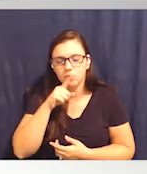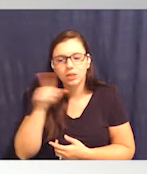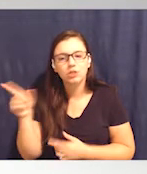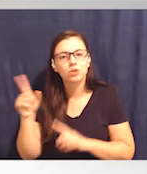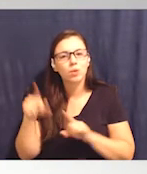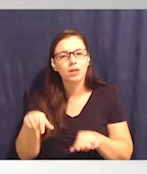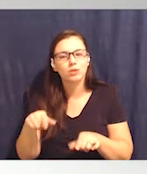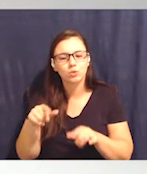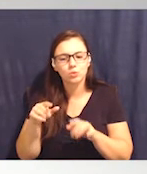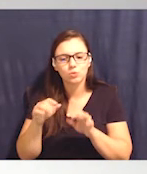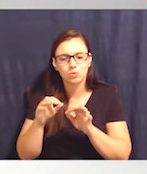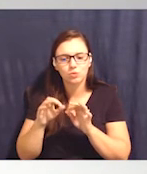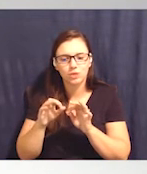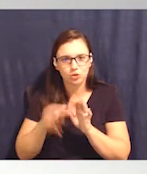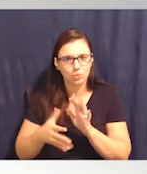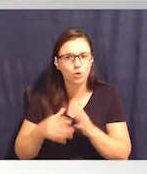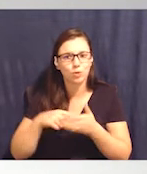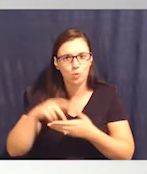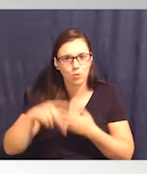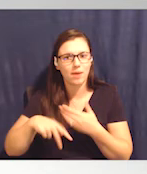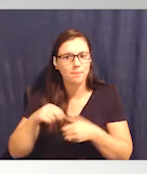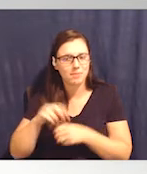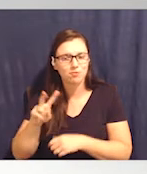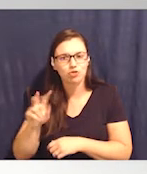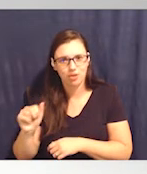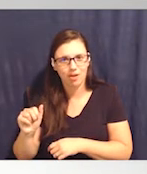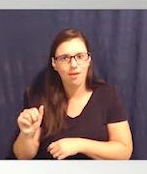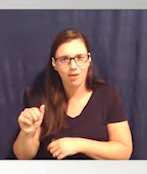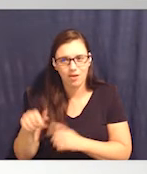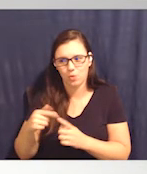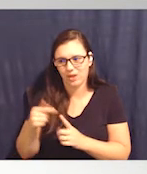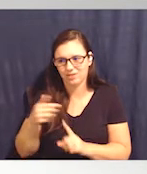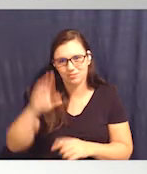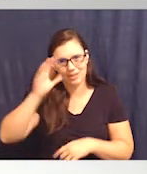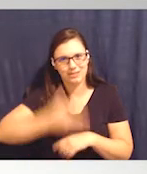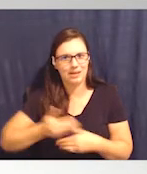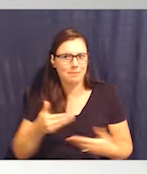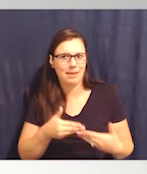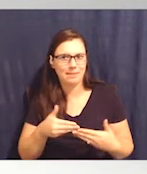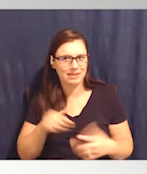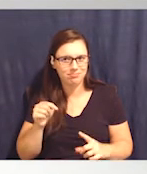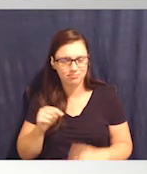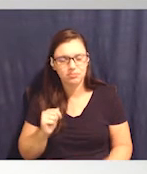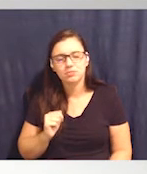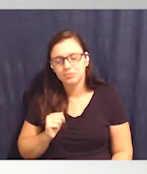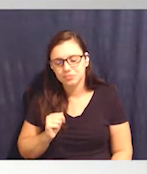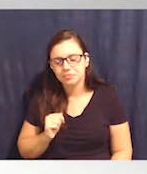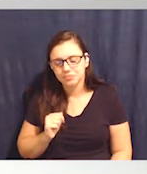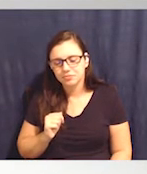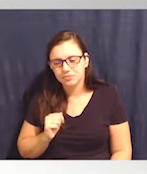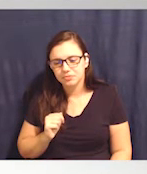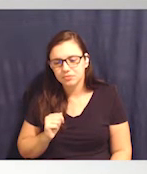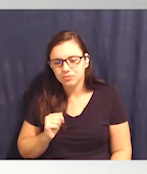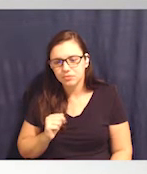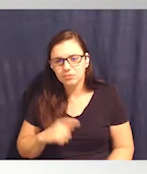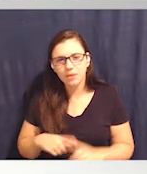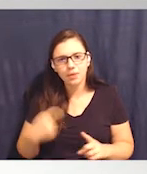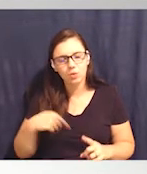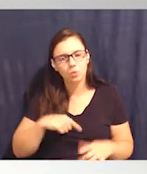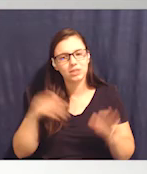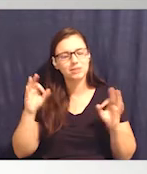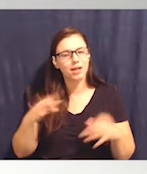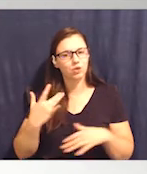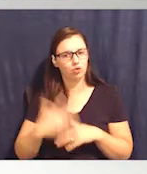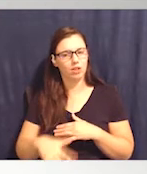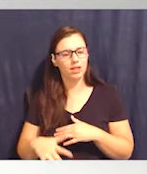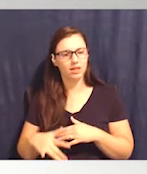program in Virginia when he was a baby. But we made a decision early on. We were not going to stop him